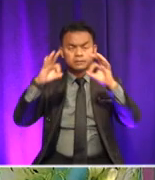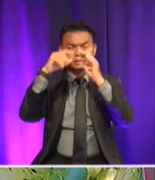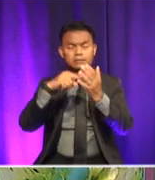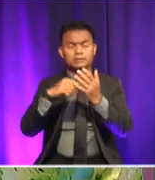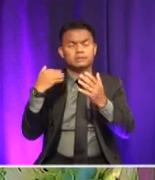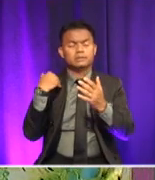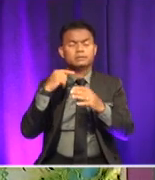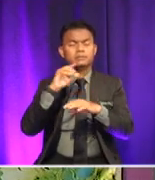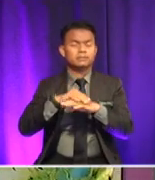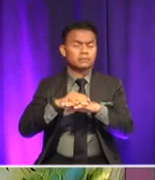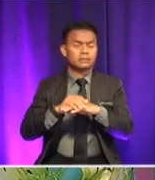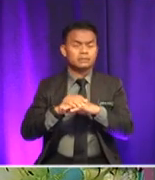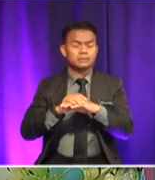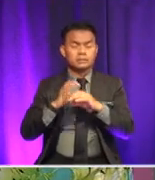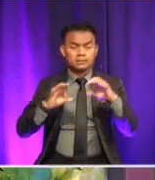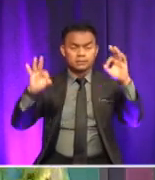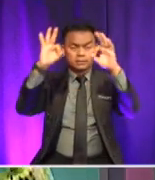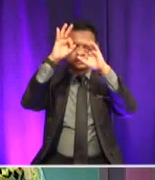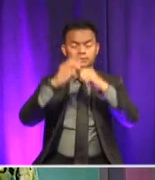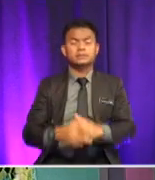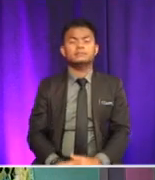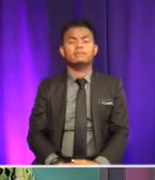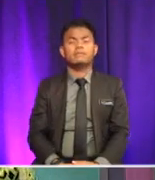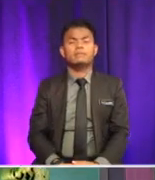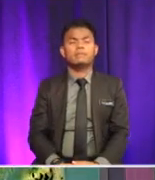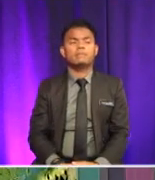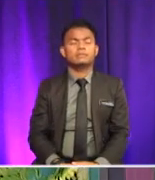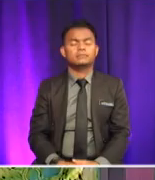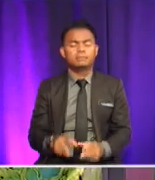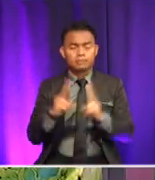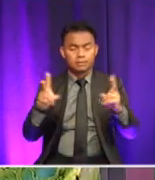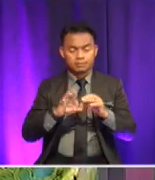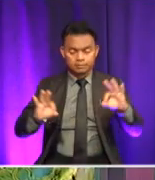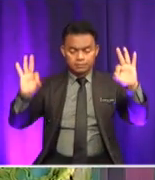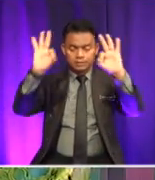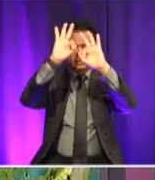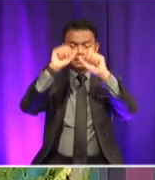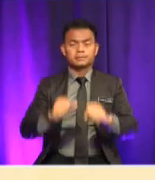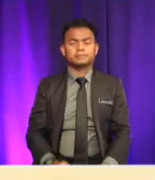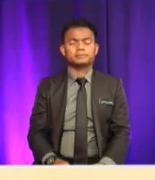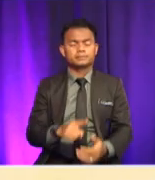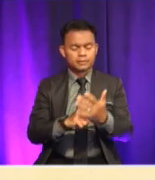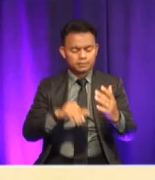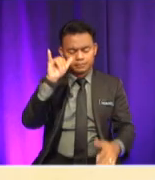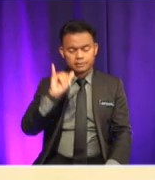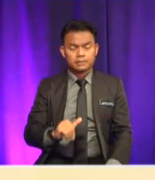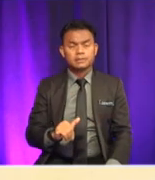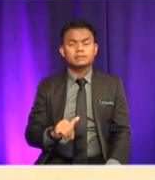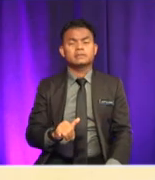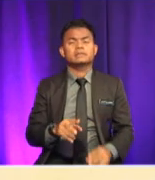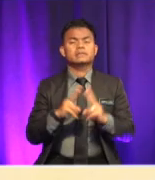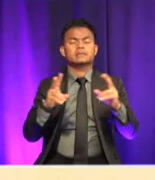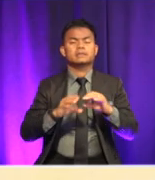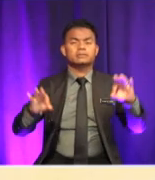kind of meanings. So you have important, How is this scene important in the story? What does